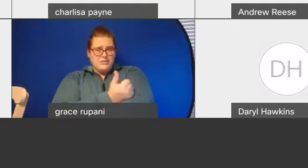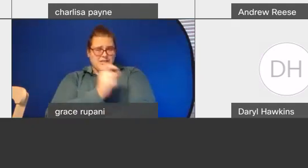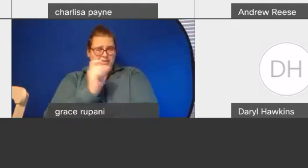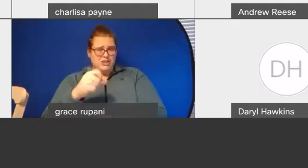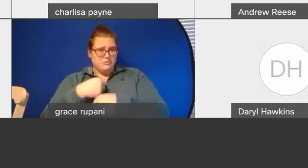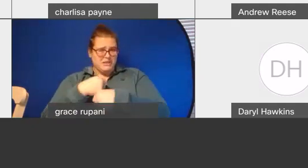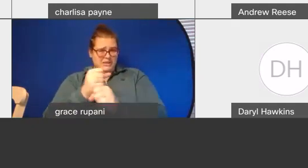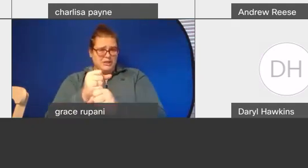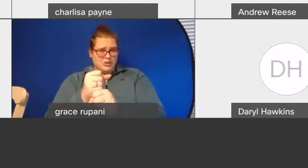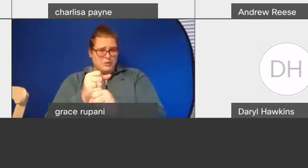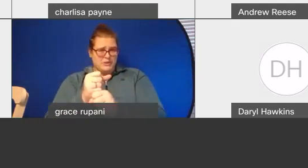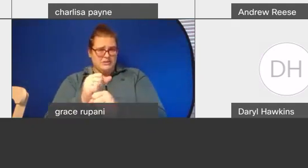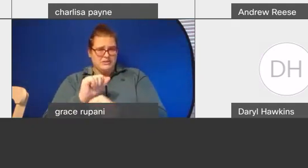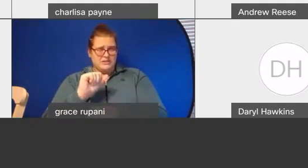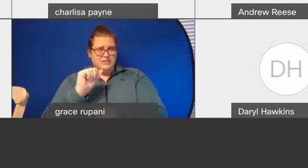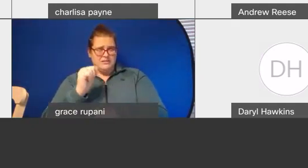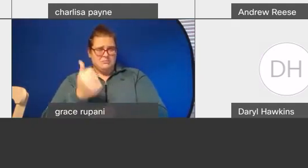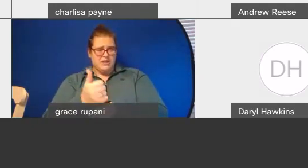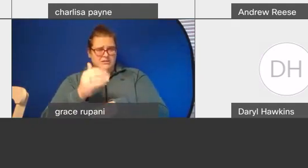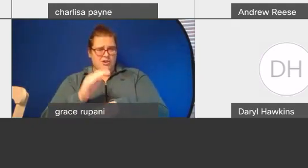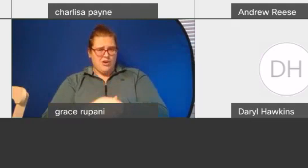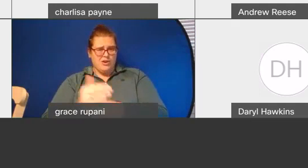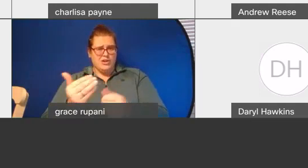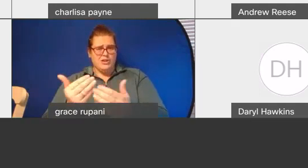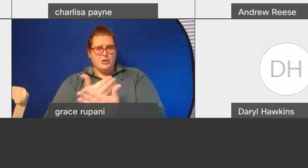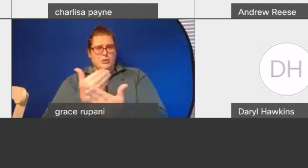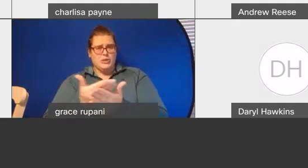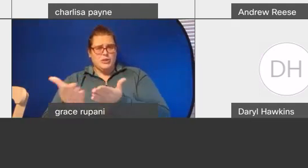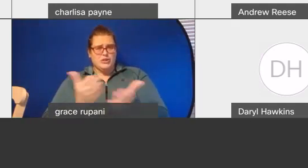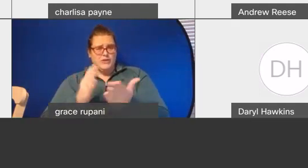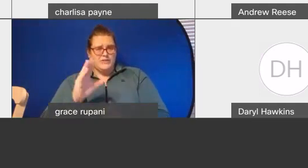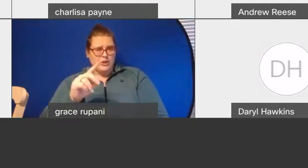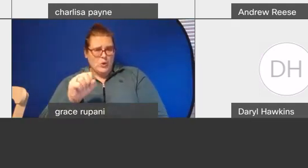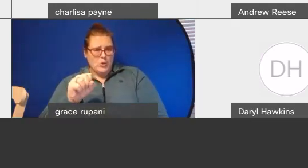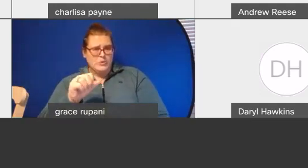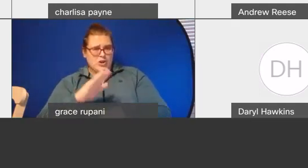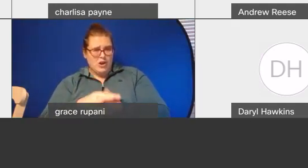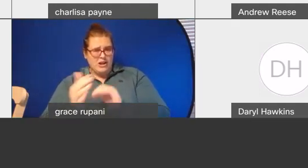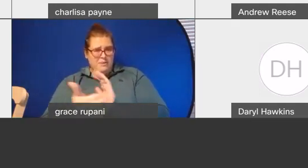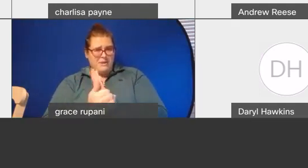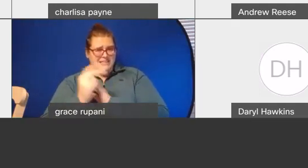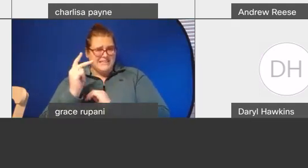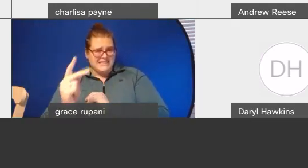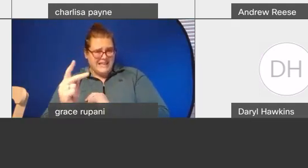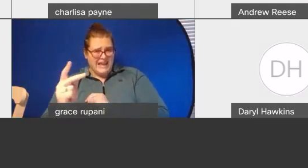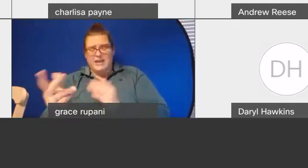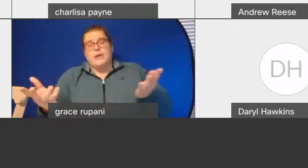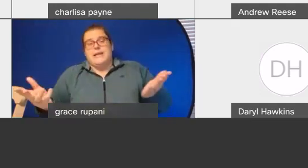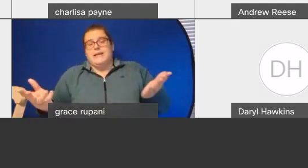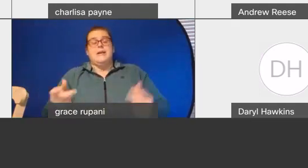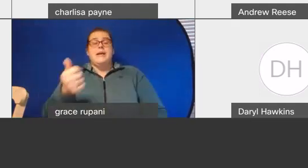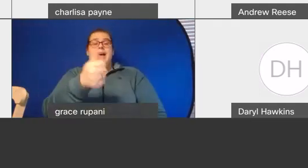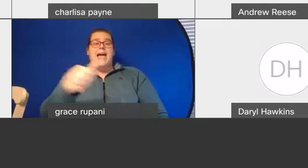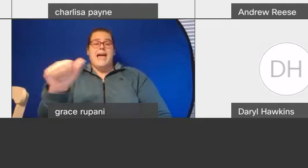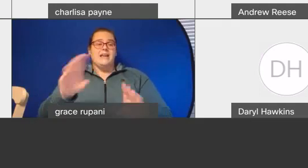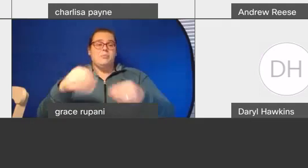K new service codes. And there may be someone here that can answer that, or even any one of the providers, because we